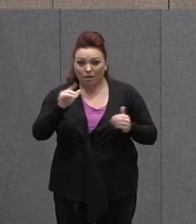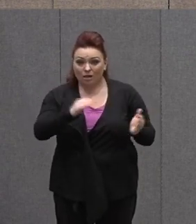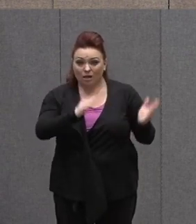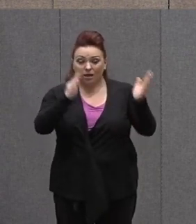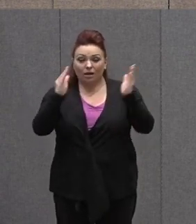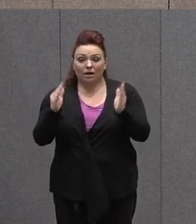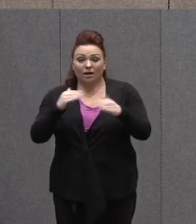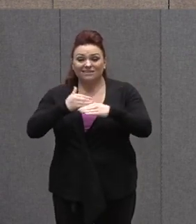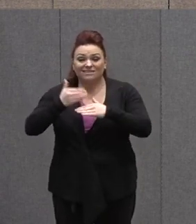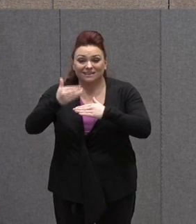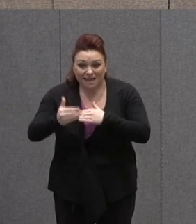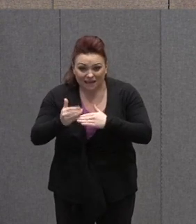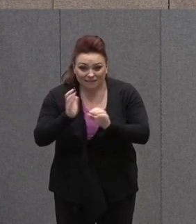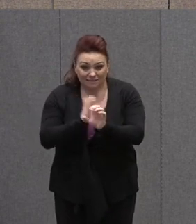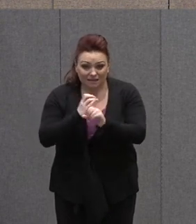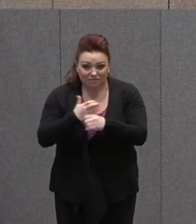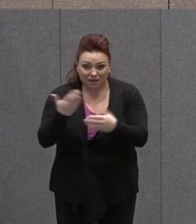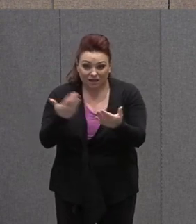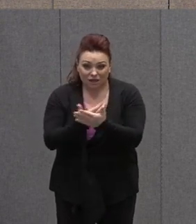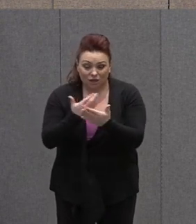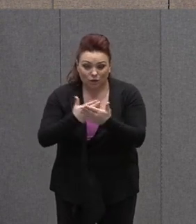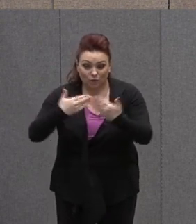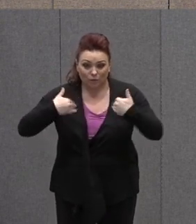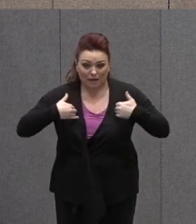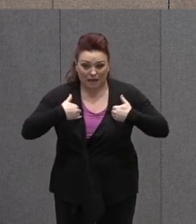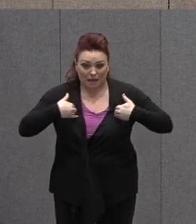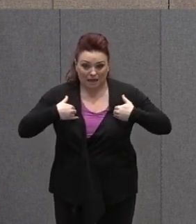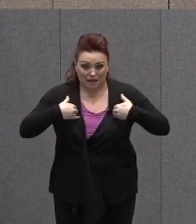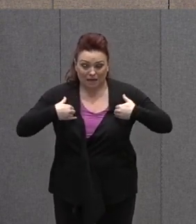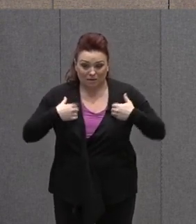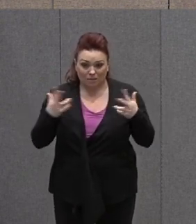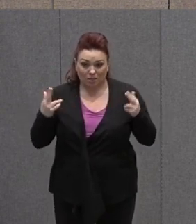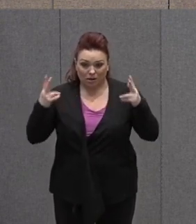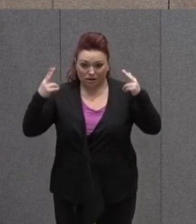Next, he made a new animal sculpture every day.